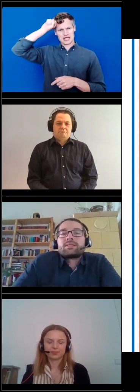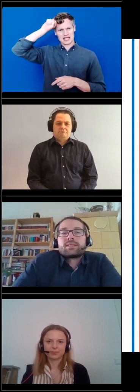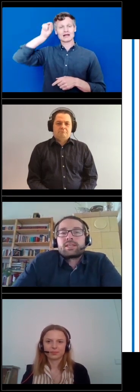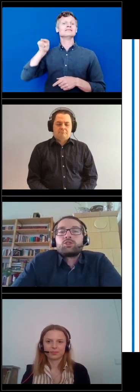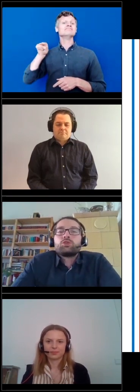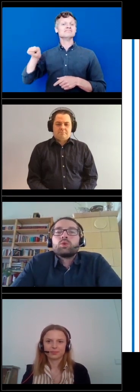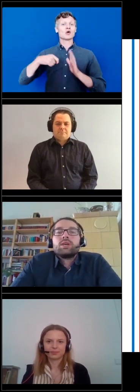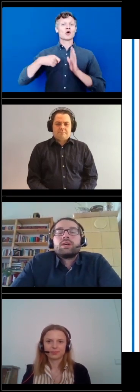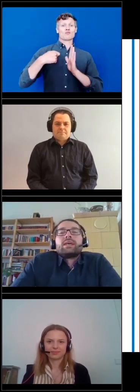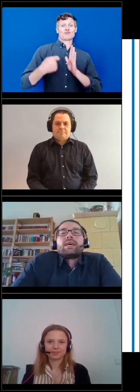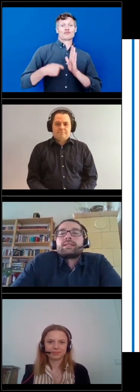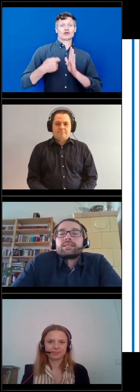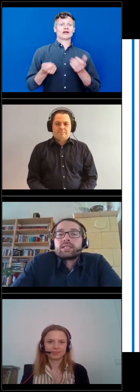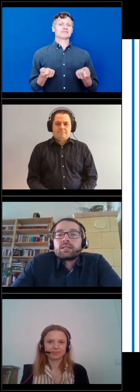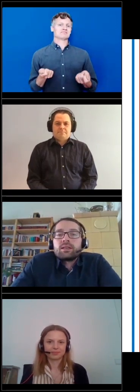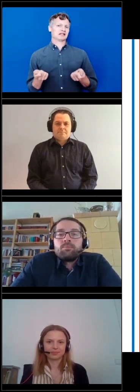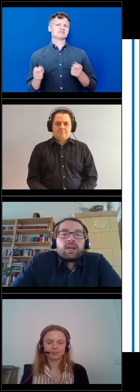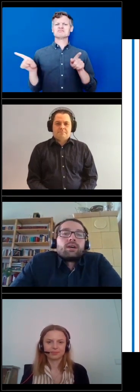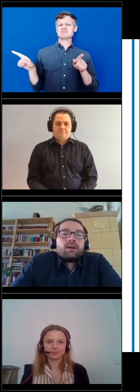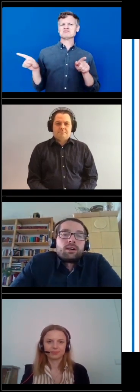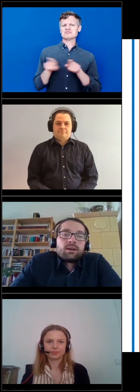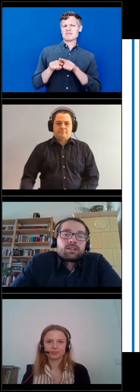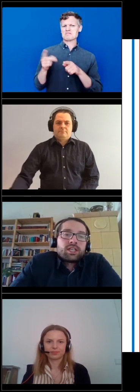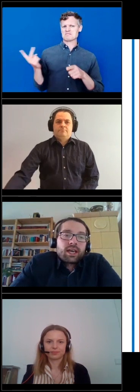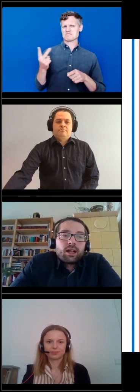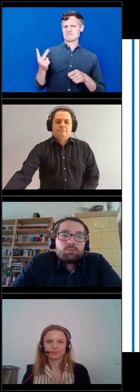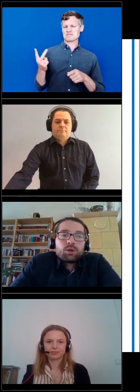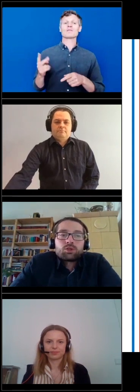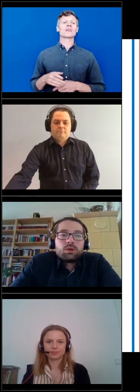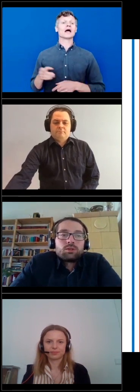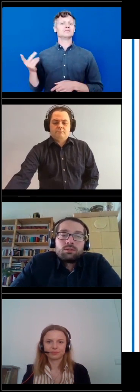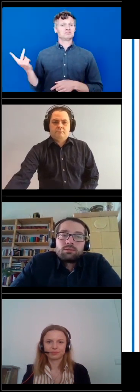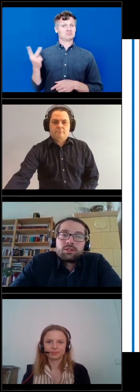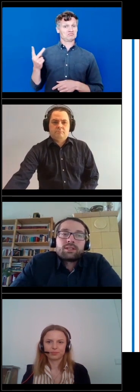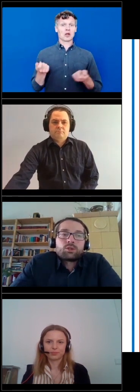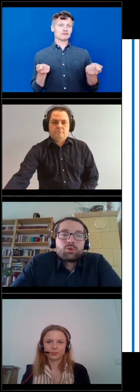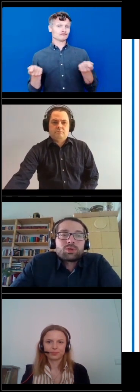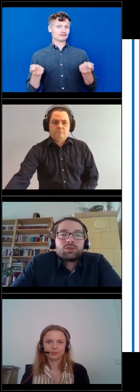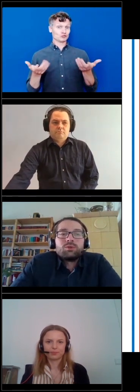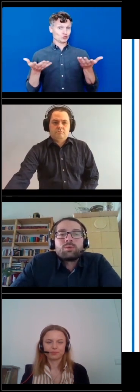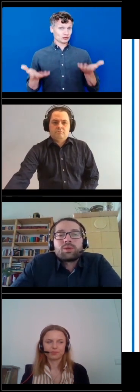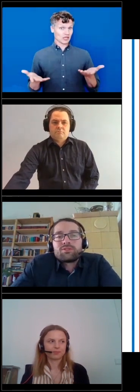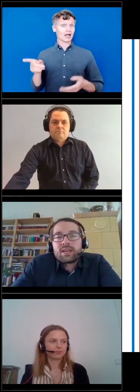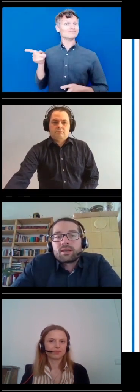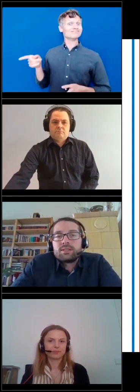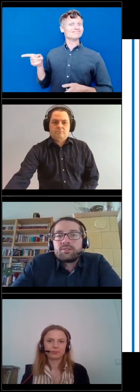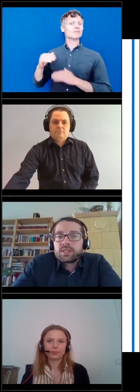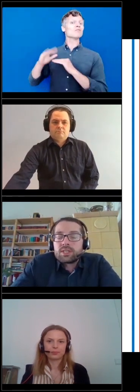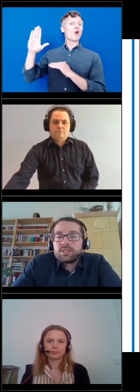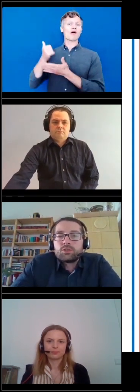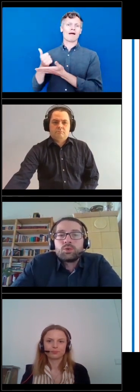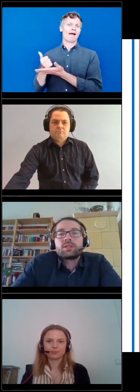question and answer session too. And additionally, she can help you she can support you when you have